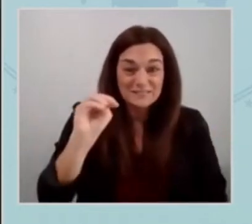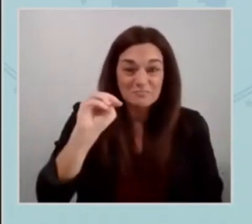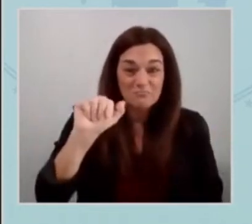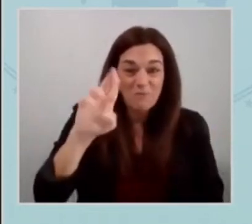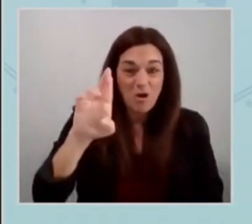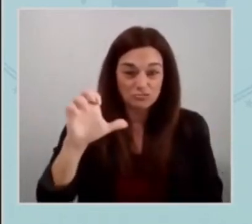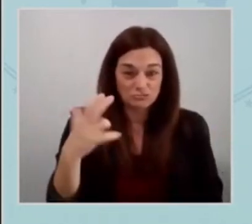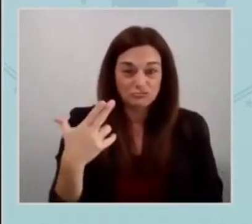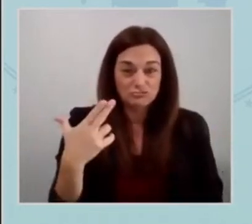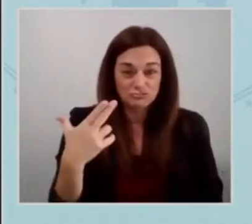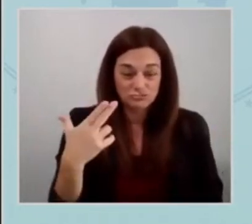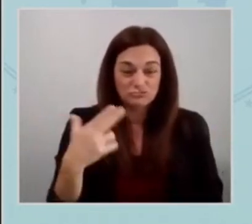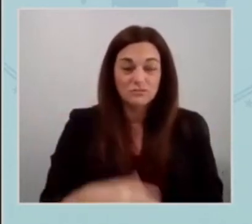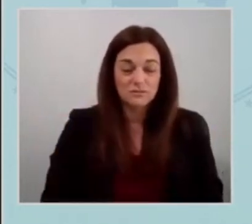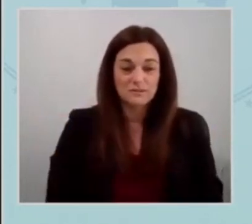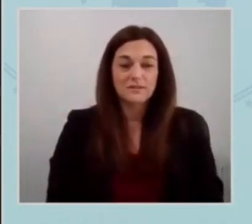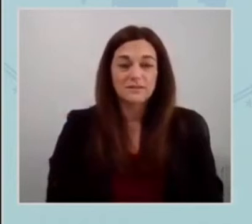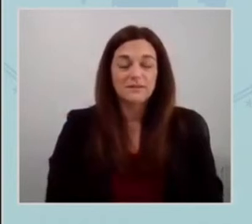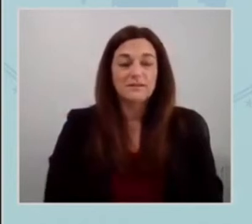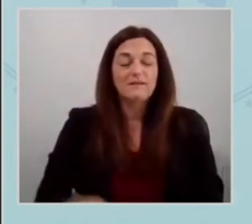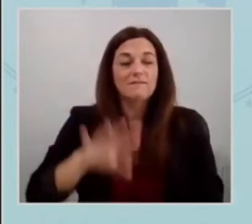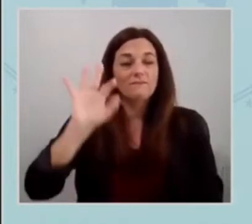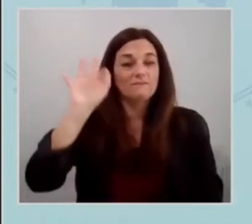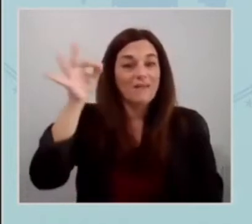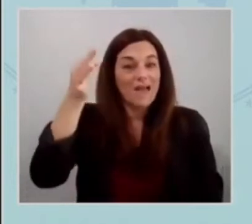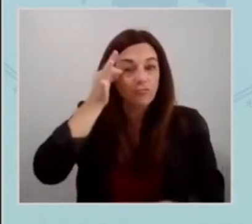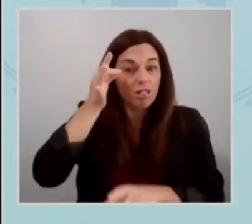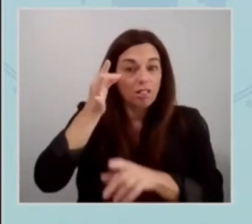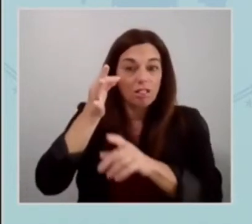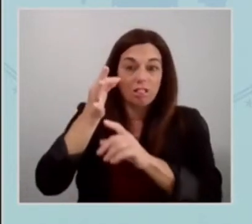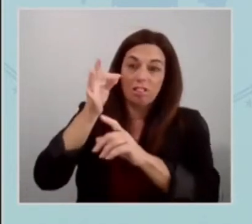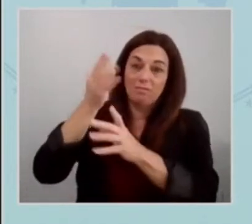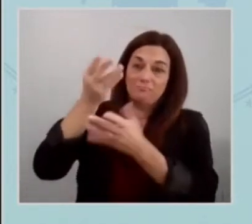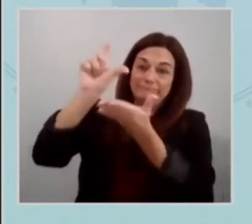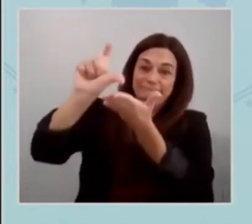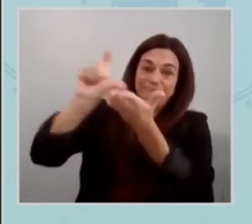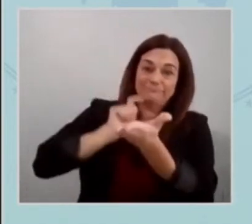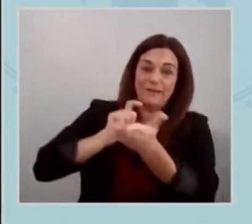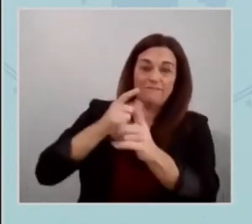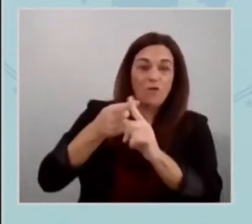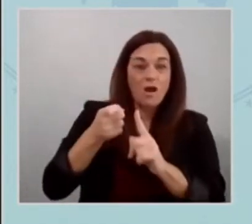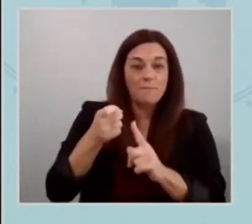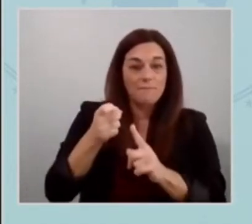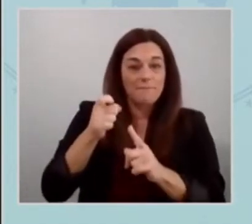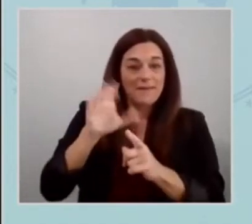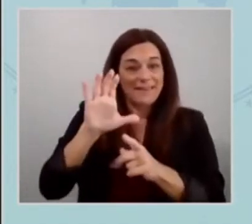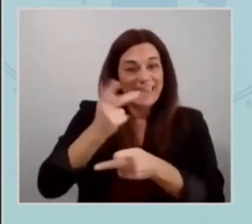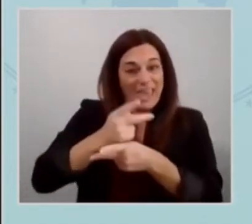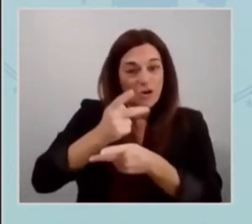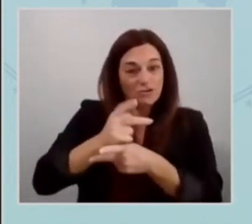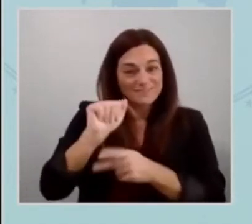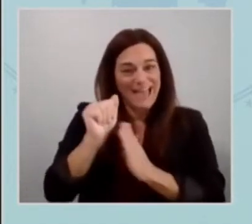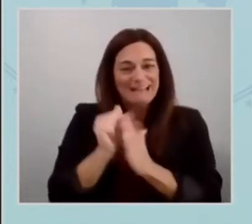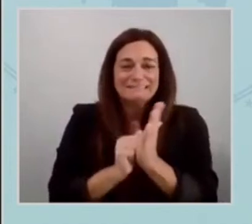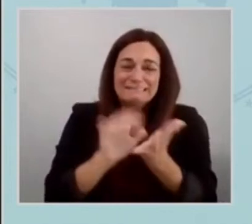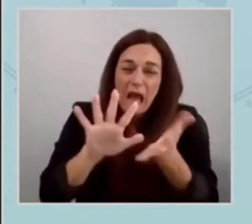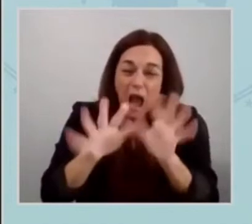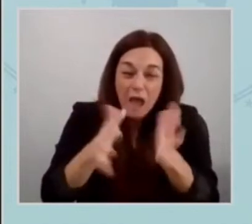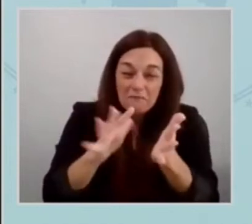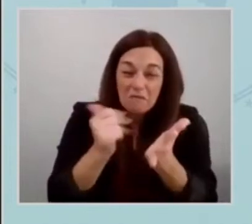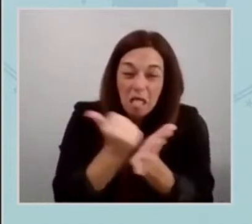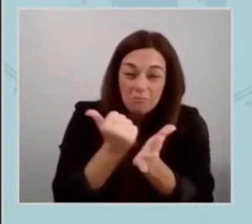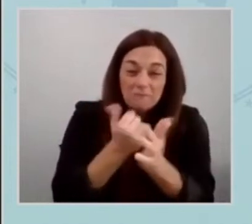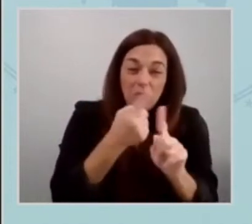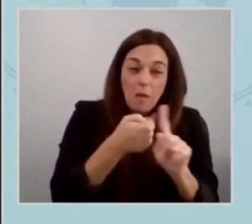much unemployed, and we've been unemployed since March. Uh, the federal extension from the CARES